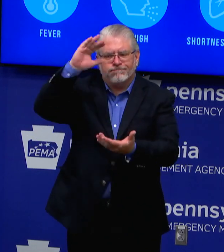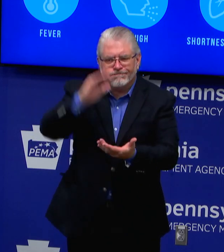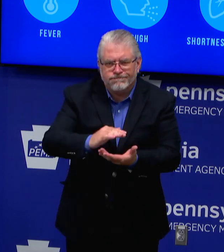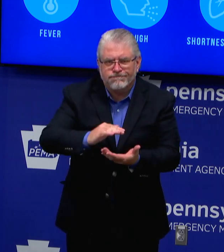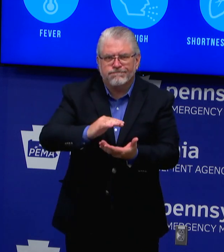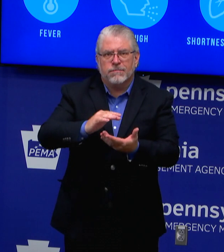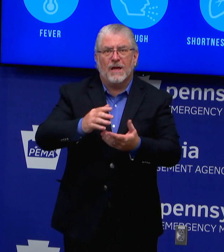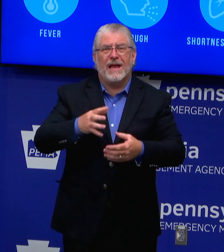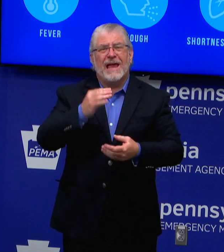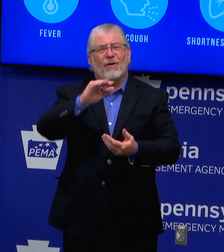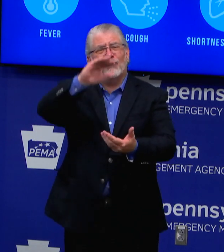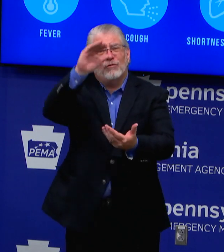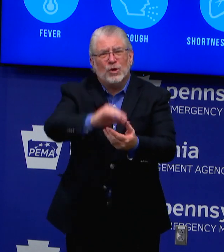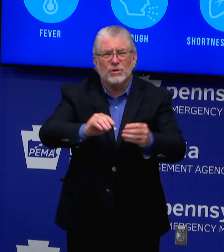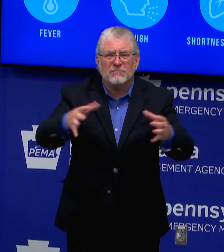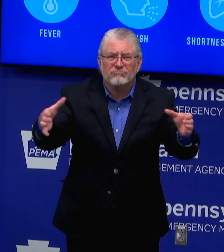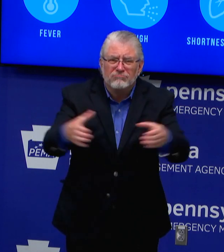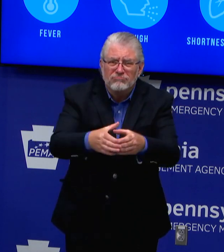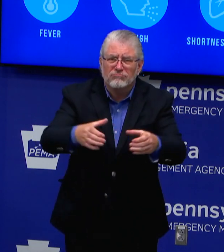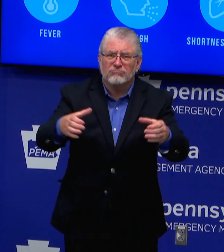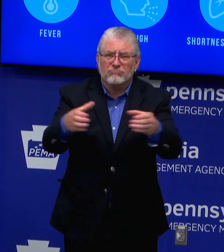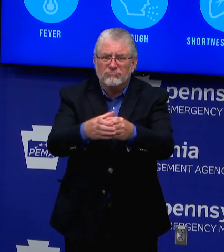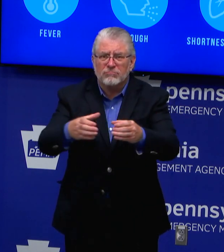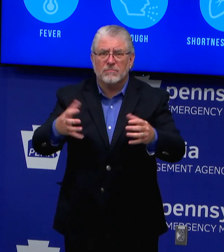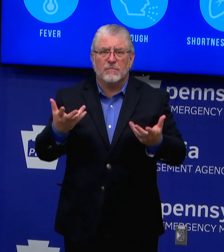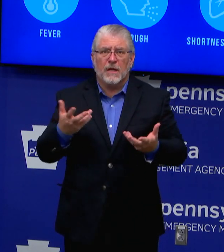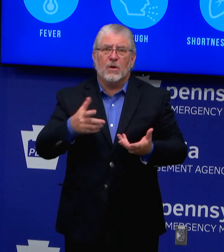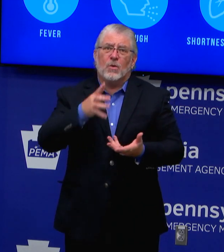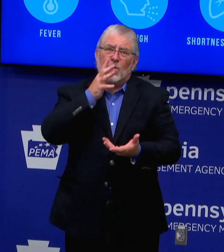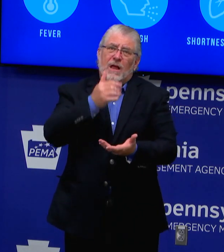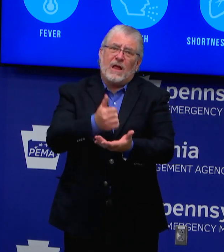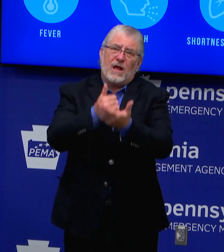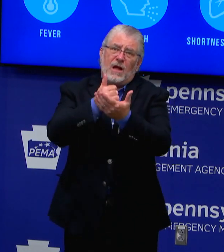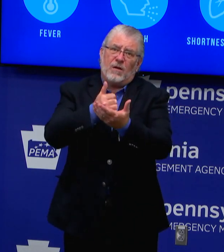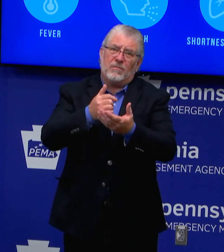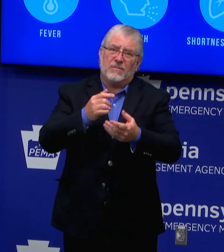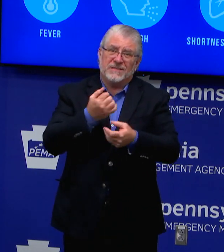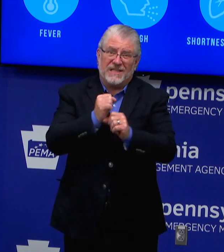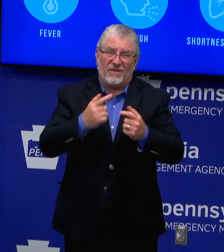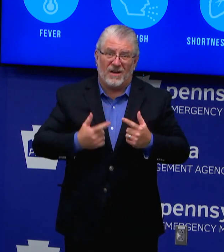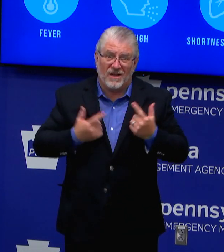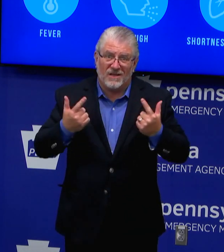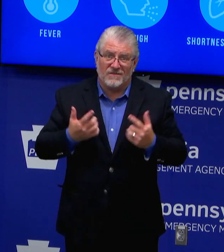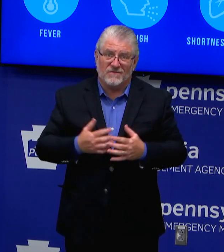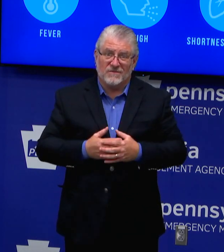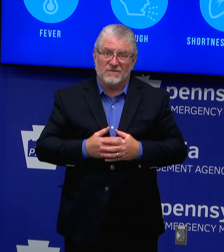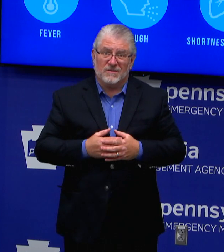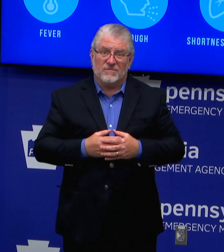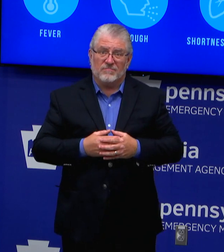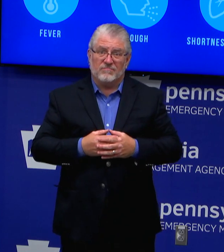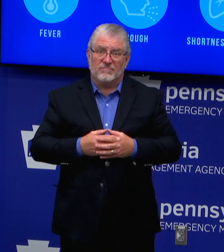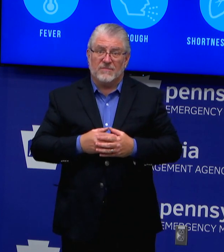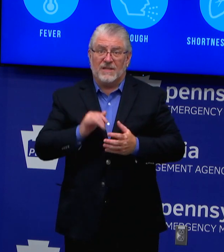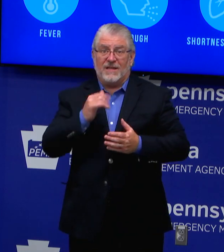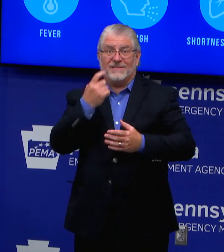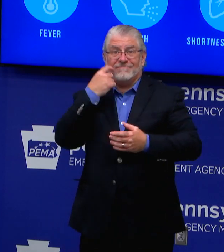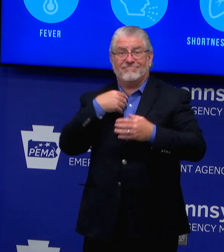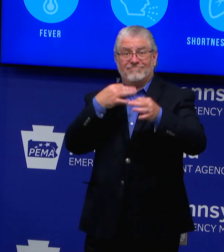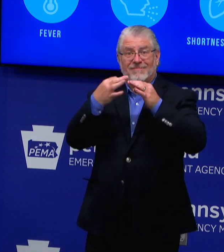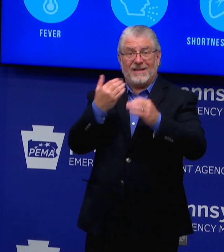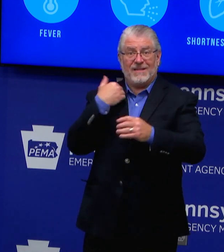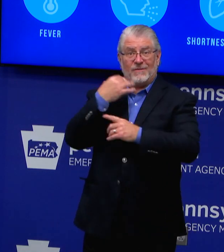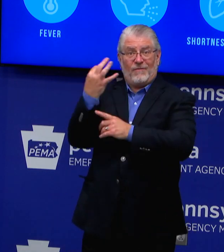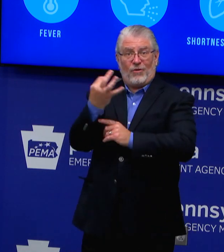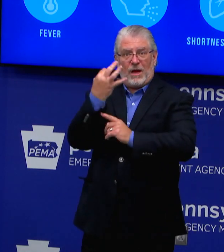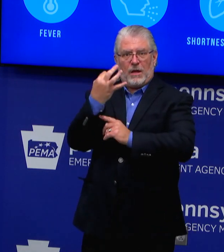virus will spread, that has saved lives. So no, the idea was that there are things we can learn about how to deal with